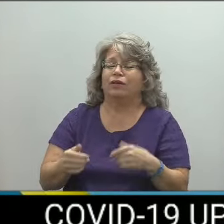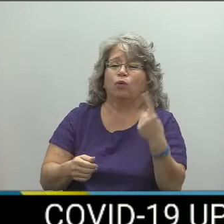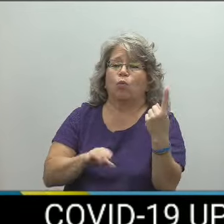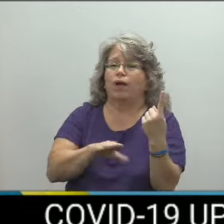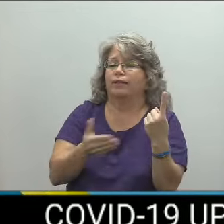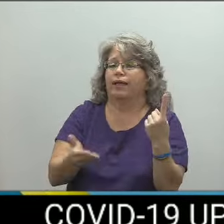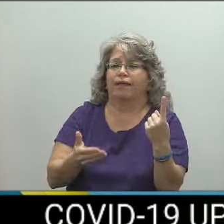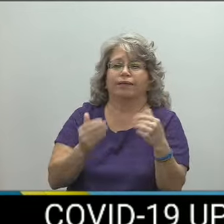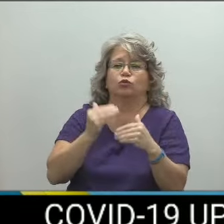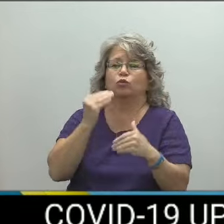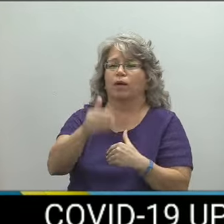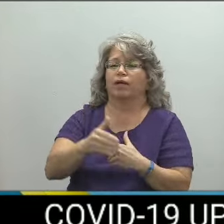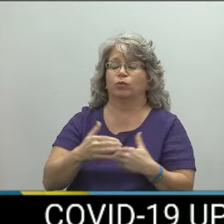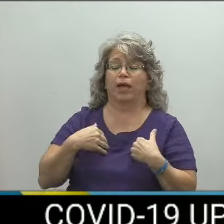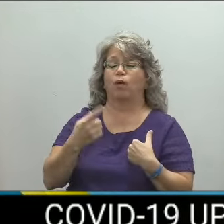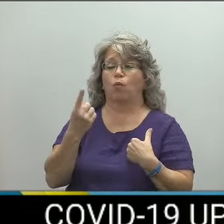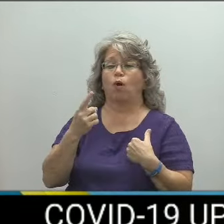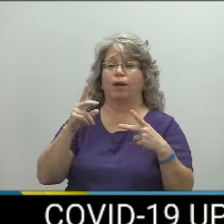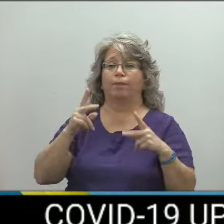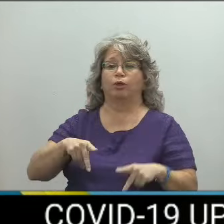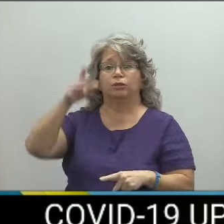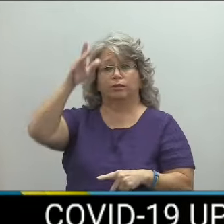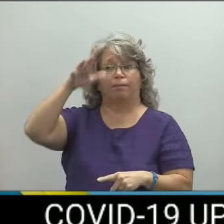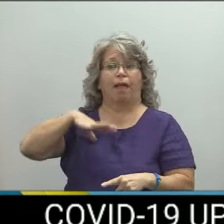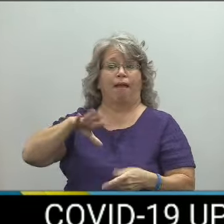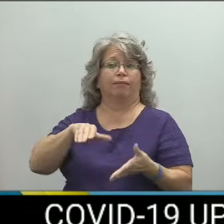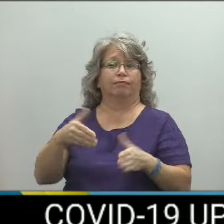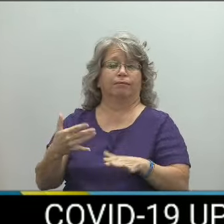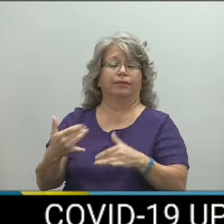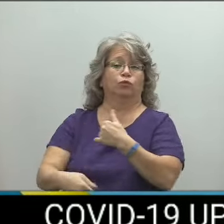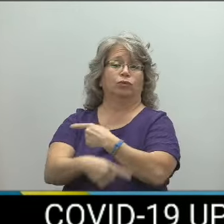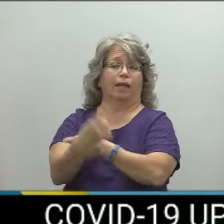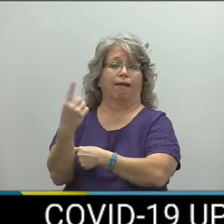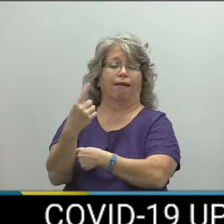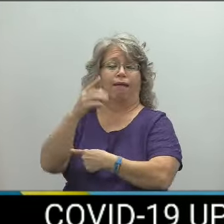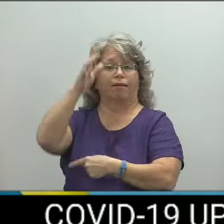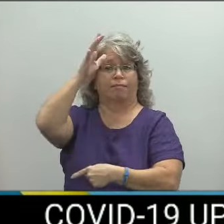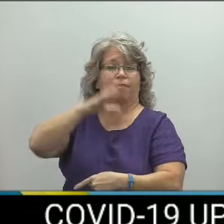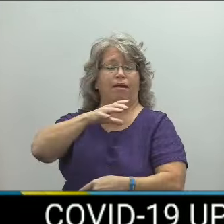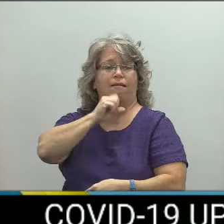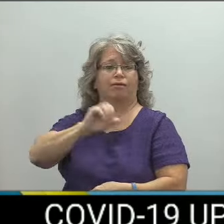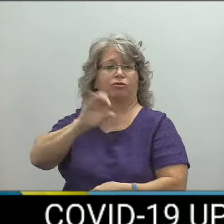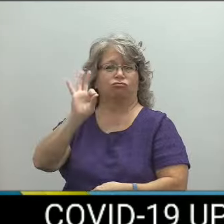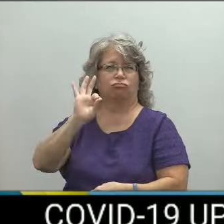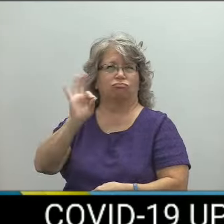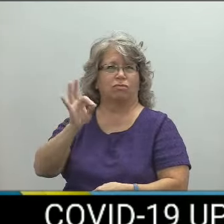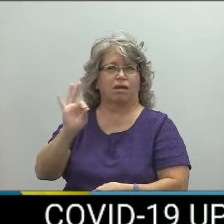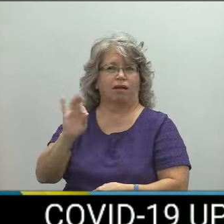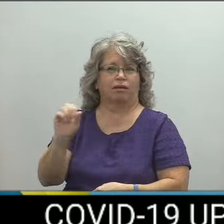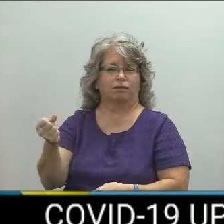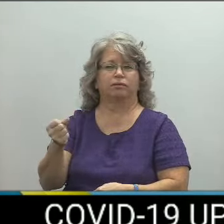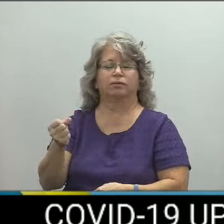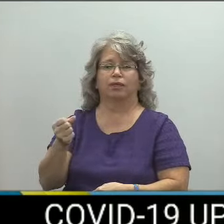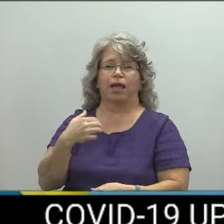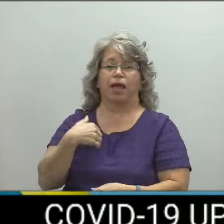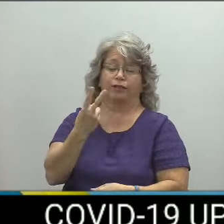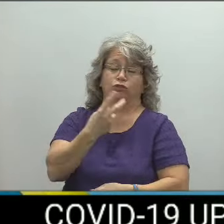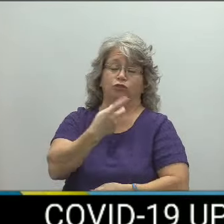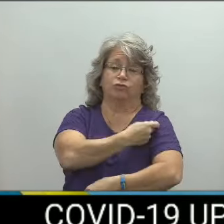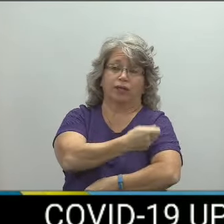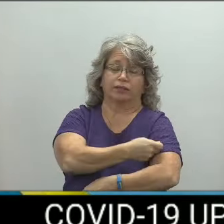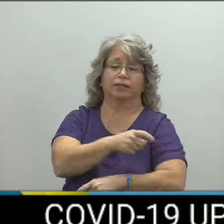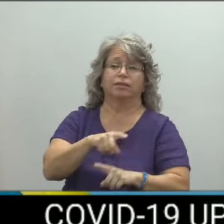death today, a male in his 90s. He did have 2 vaccines and also had